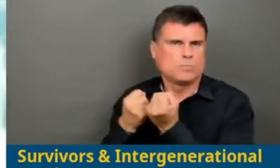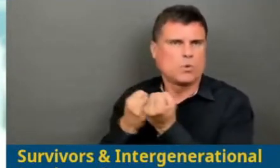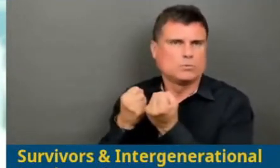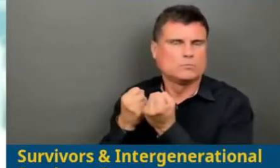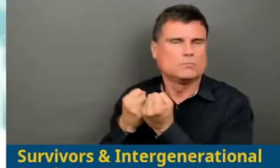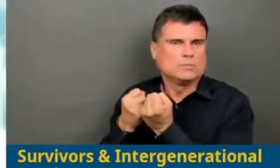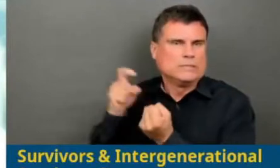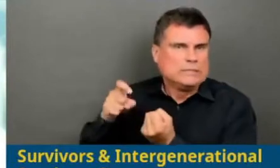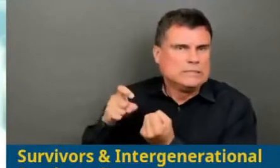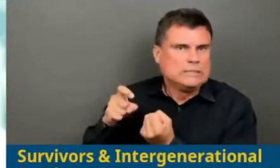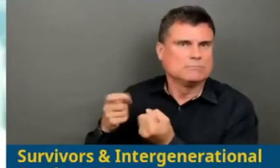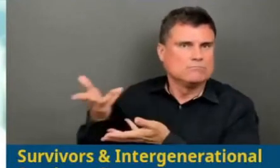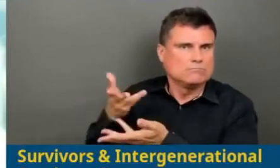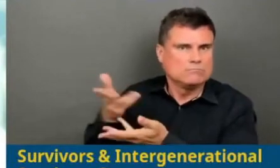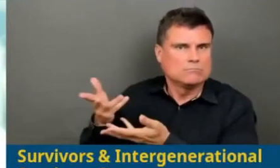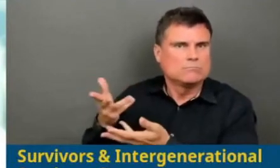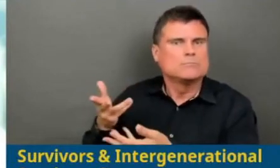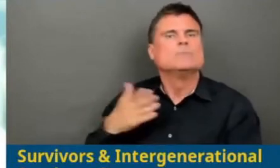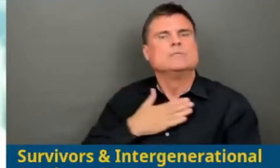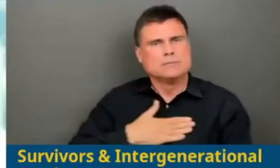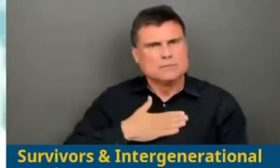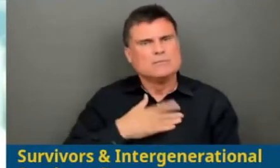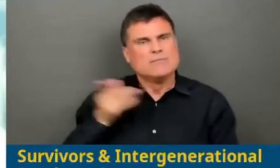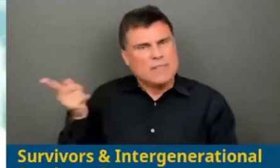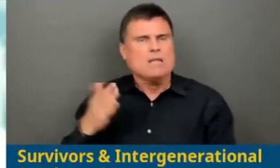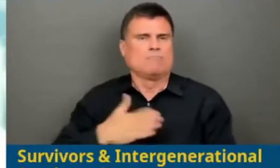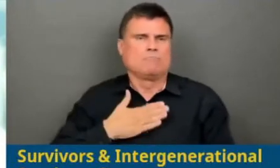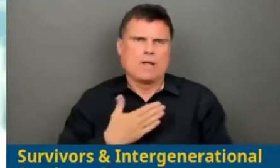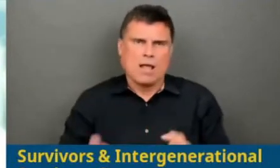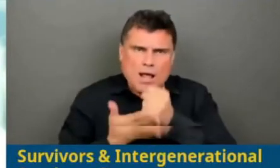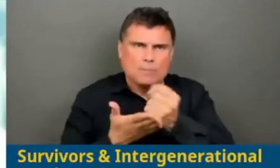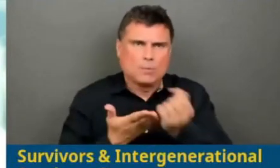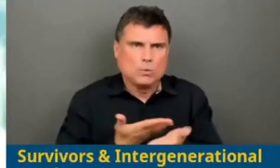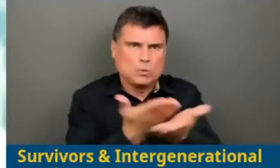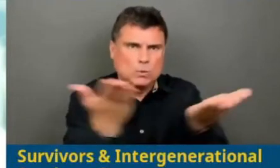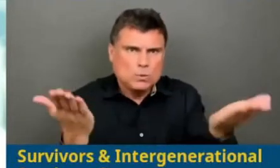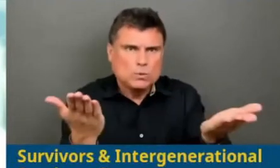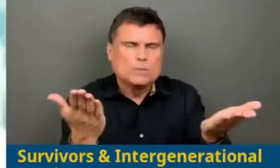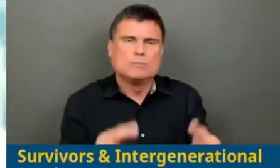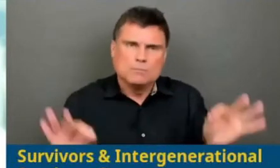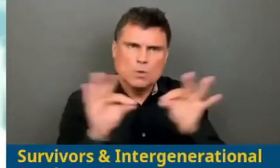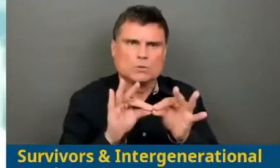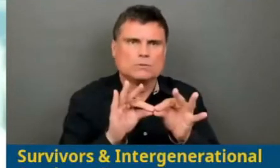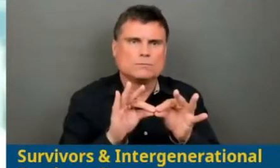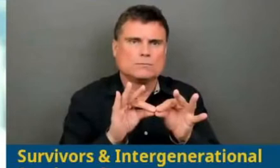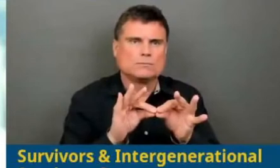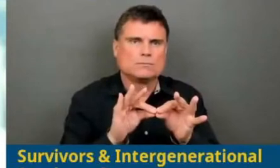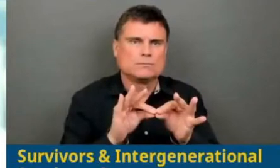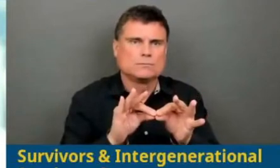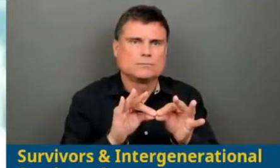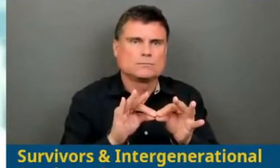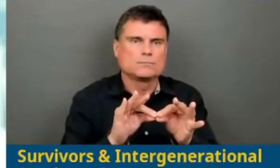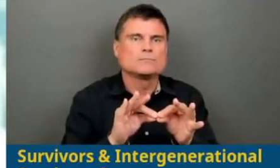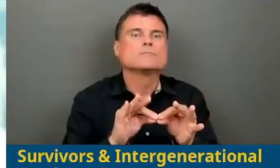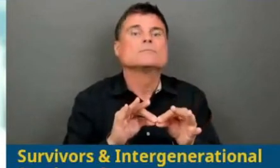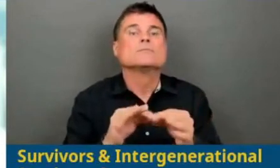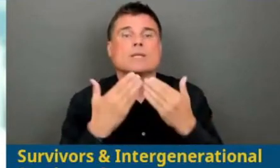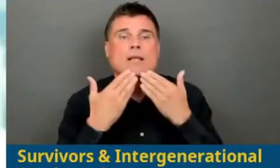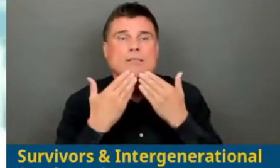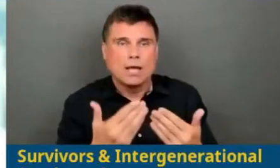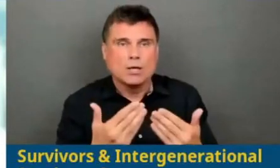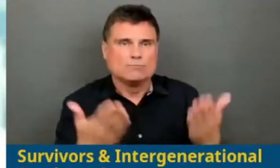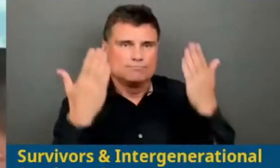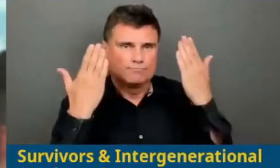just know that there is help, and there will be more help coming to the nations. Tuxias, I'm handing it over now to Minister Rankin. Thank you.